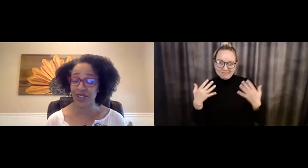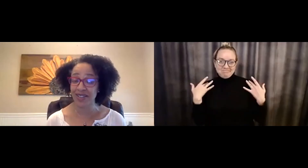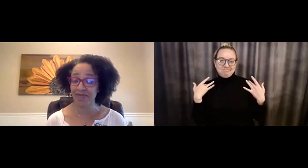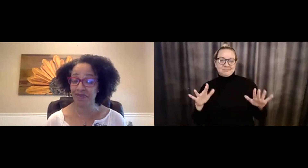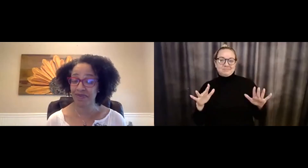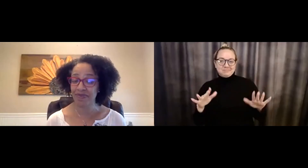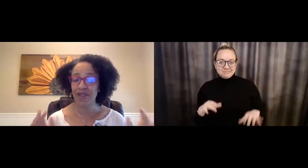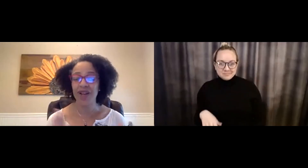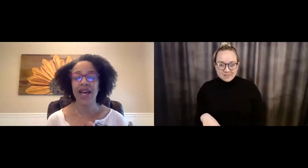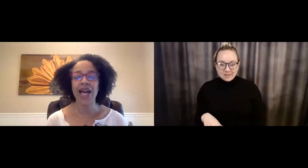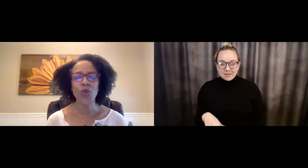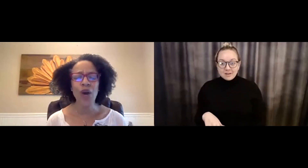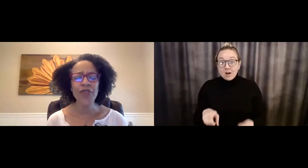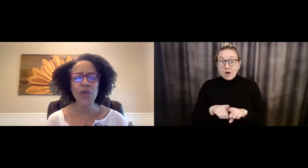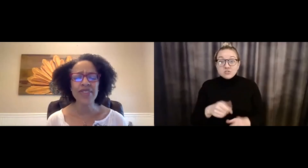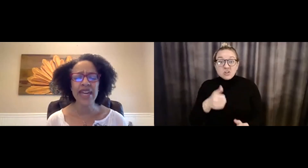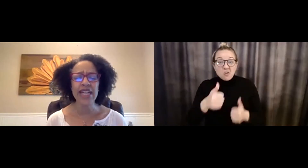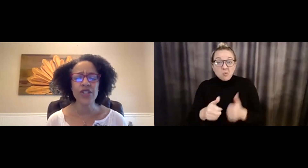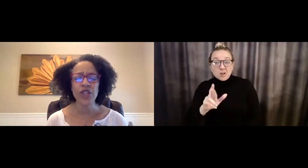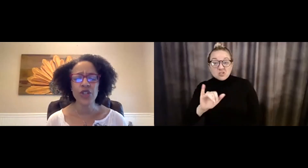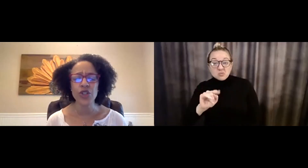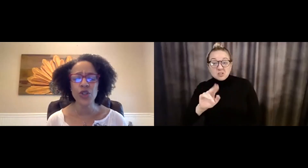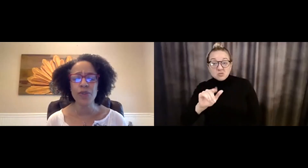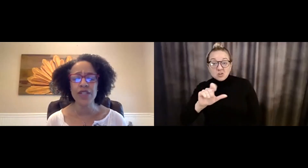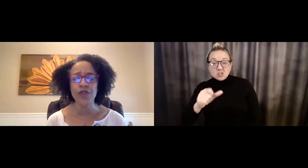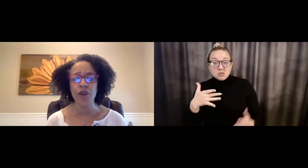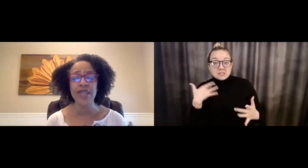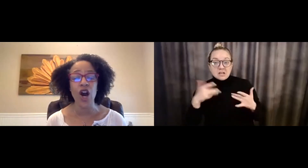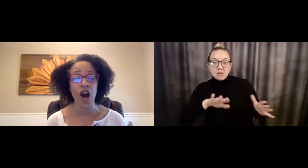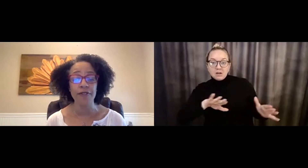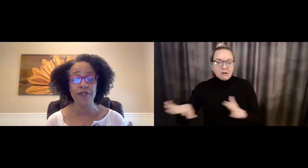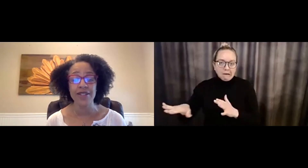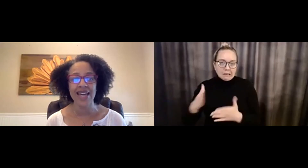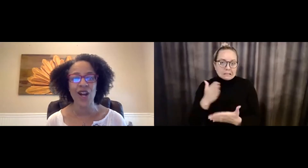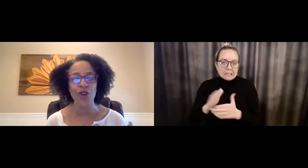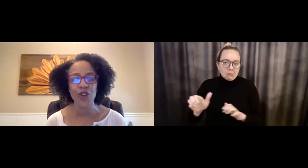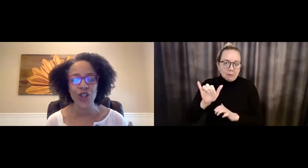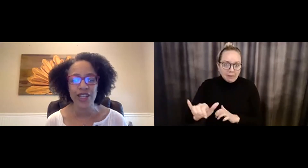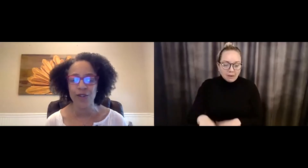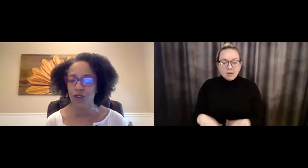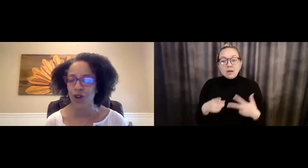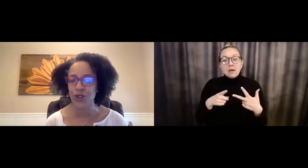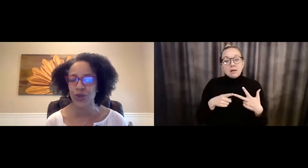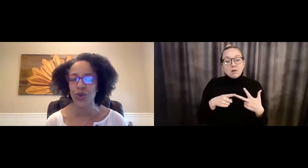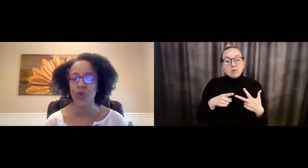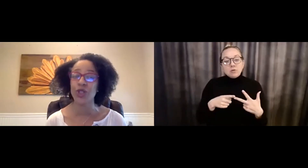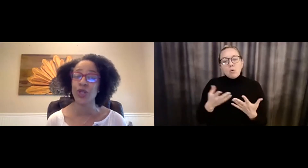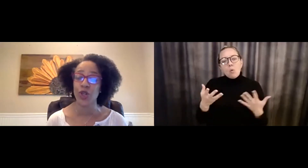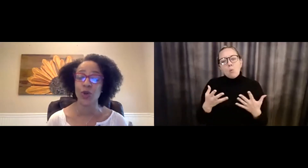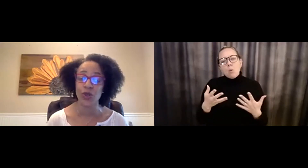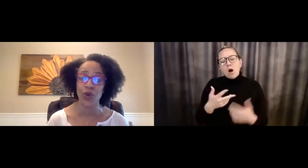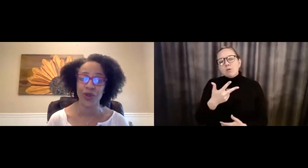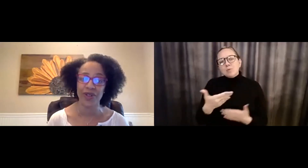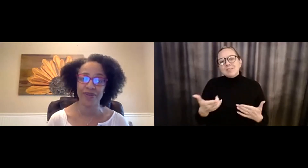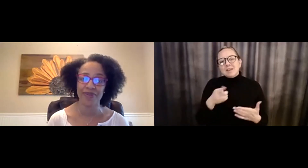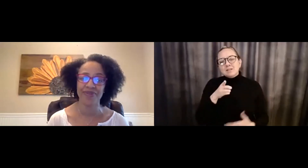ditch? And what 3 things do you miss from the office and are looking forward to when you return